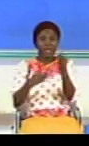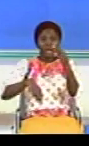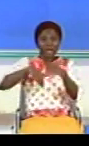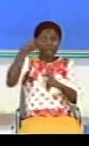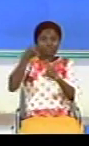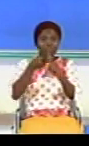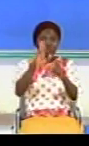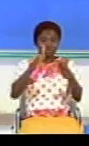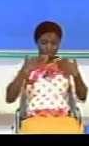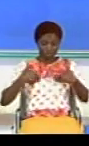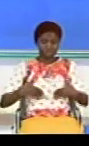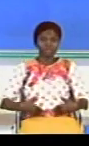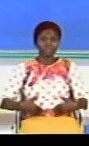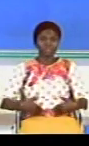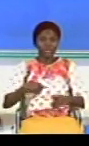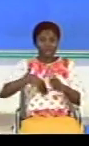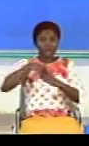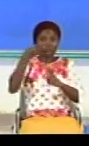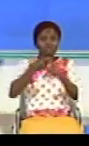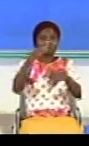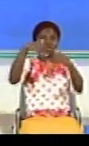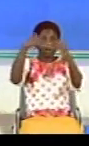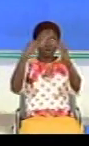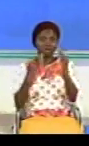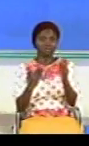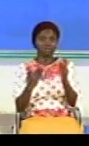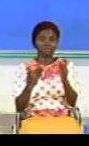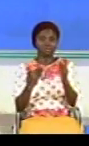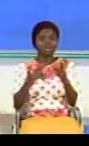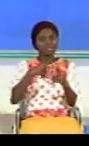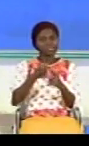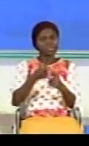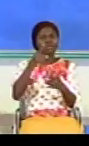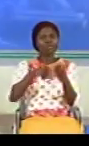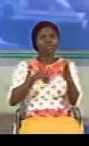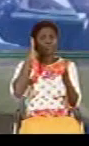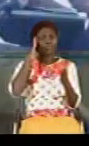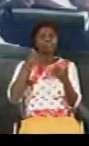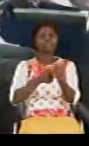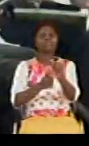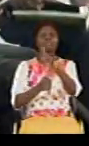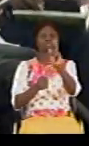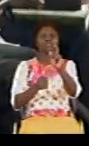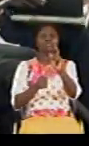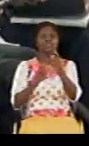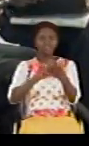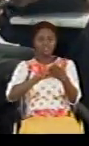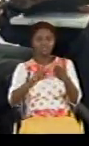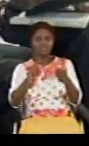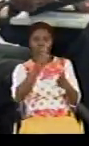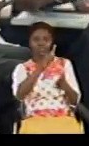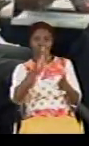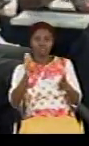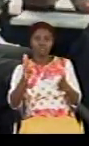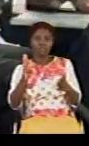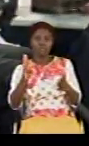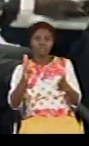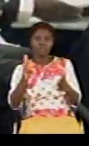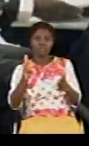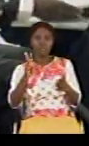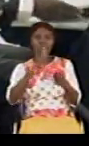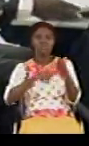What will follow? Verse 24. I'm waiting for you. Are you there? Yes. What's the first word